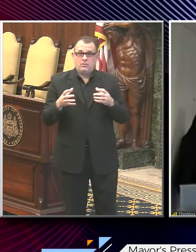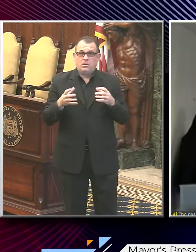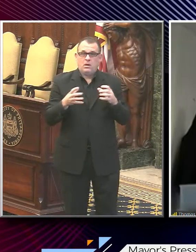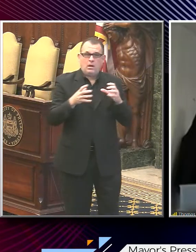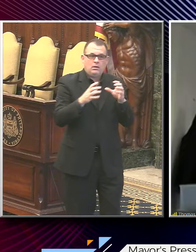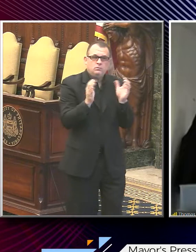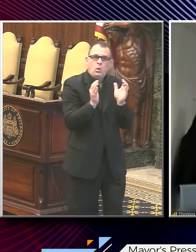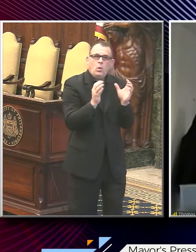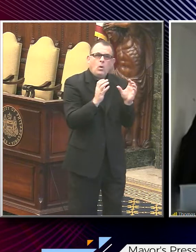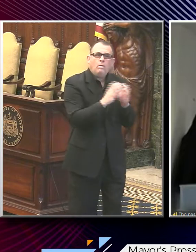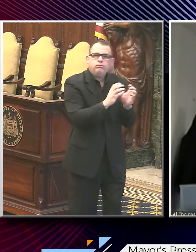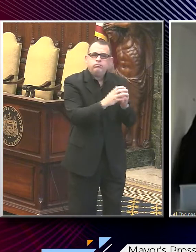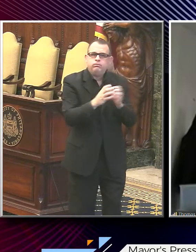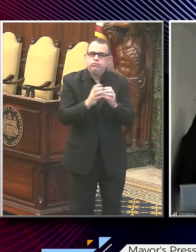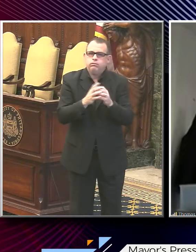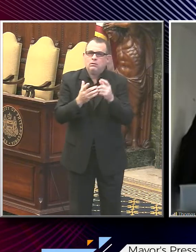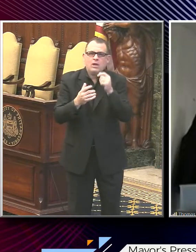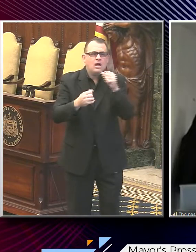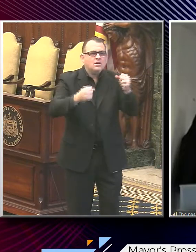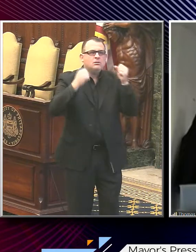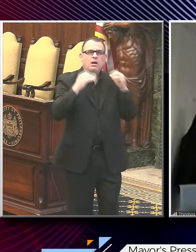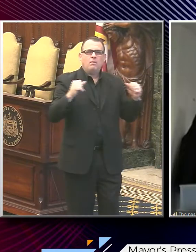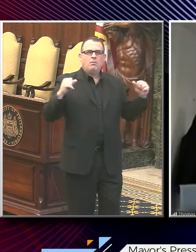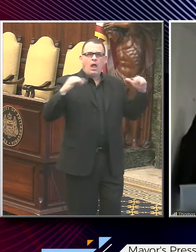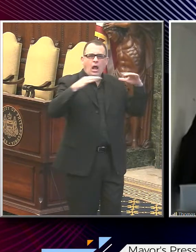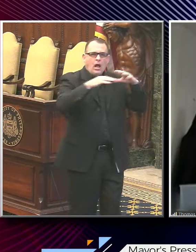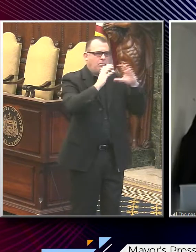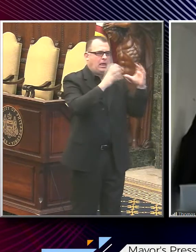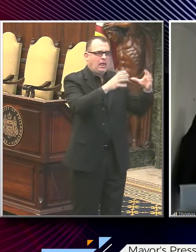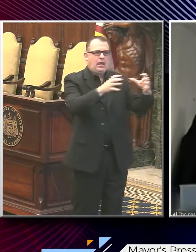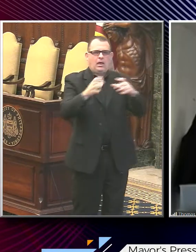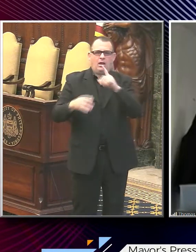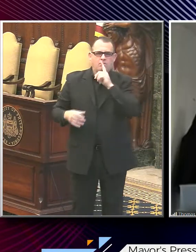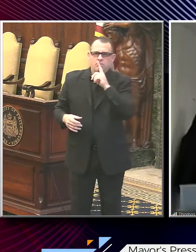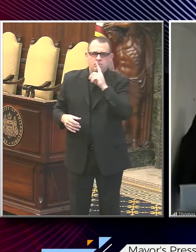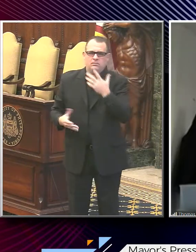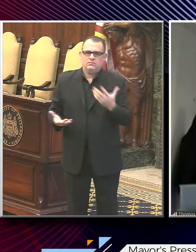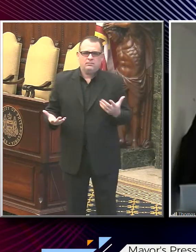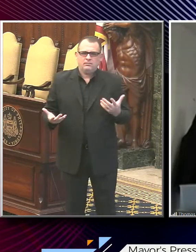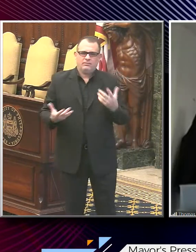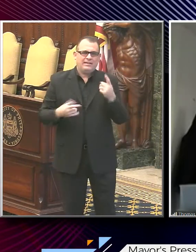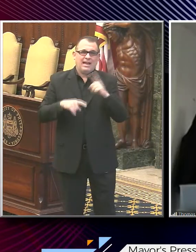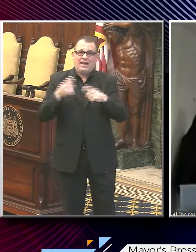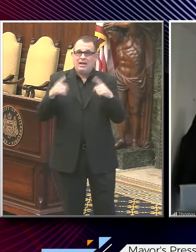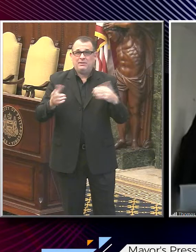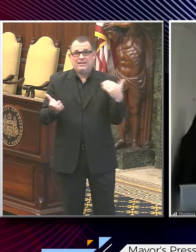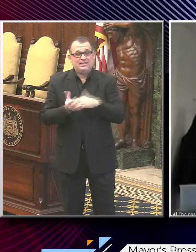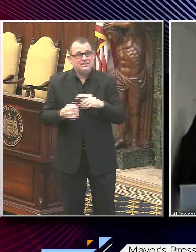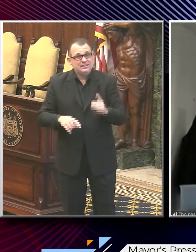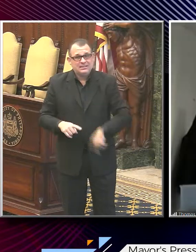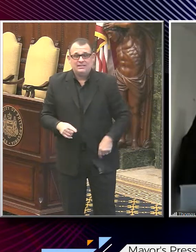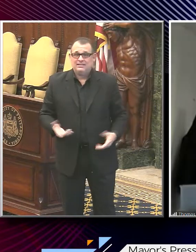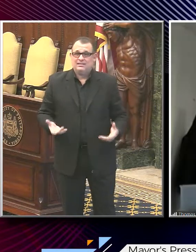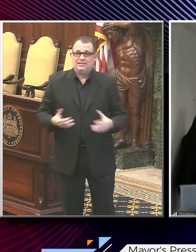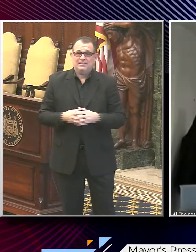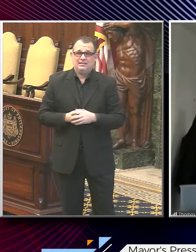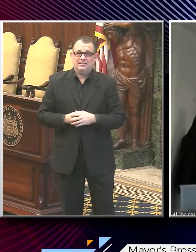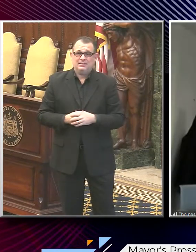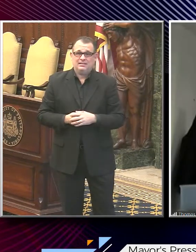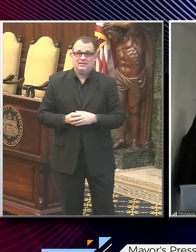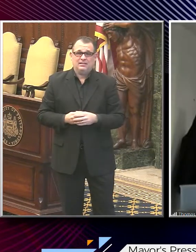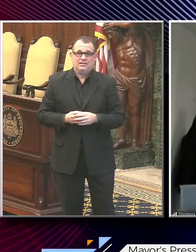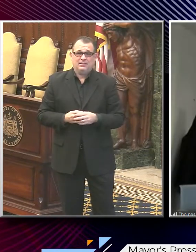can't afford to have more case spikes like this Thanksgiving spike. We just can't afford to do that. Which brings us to our